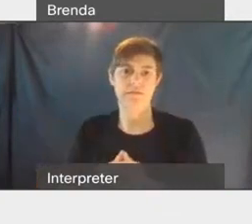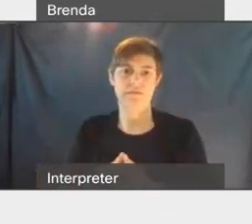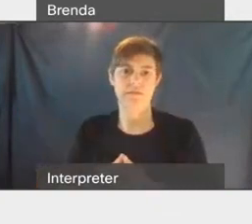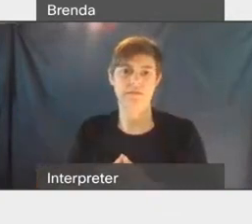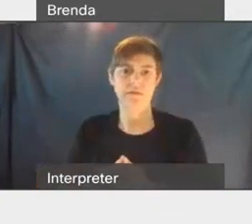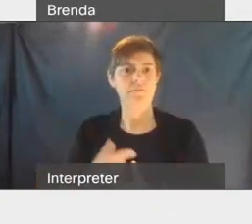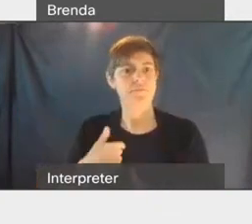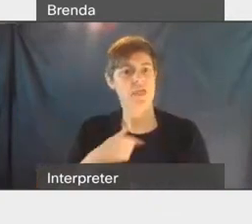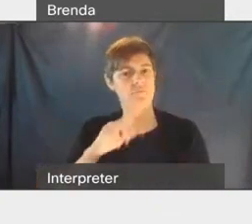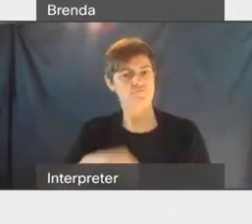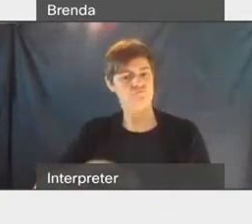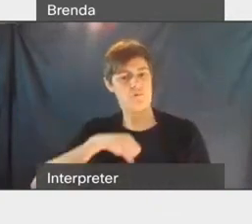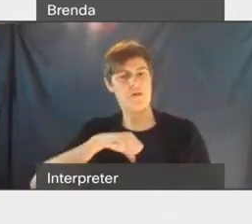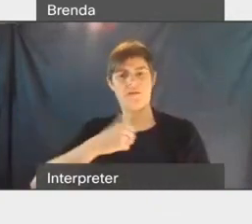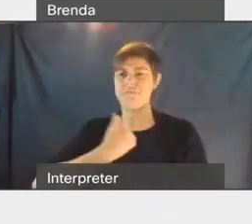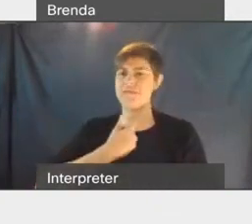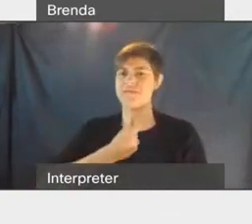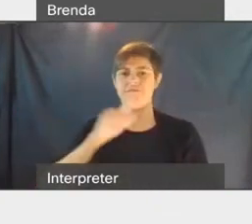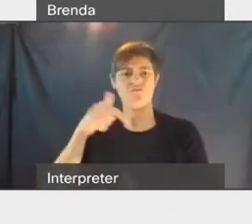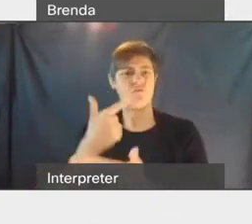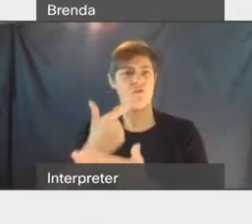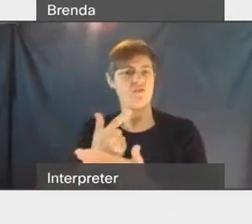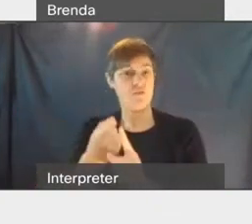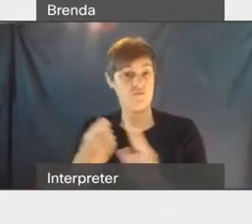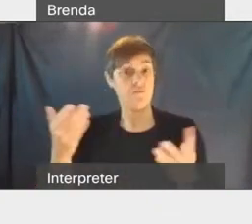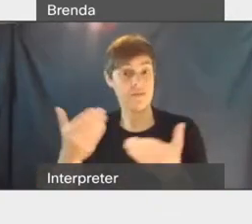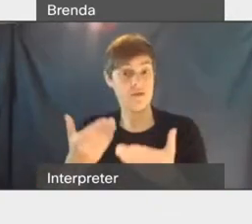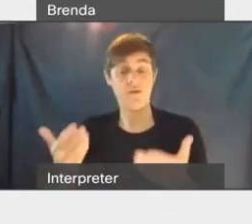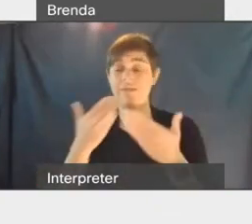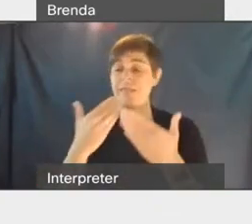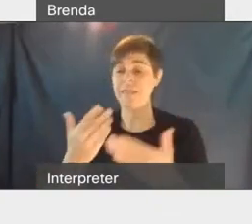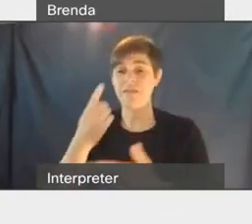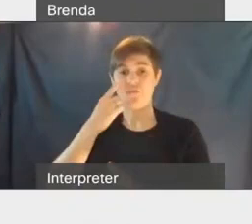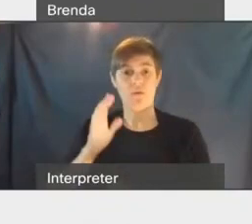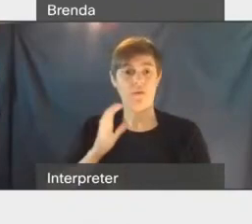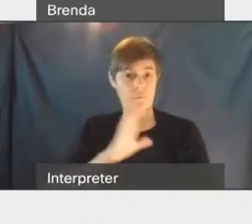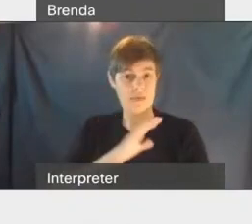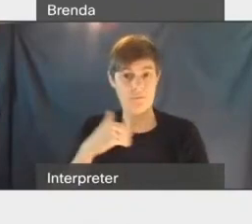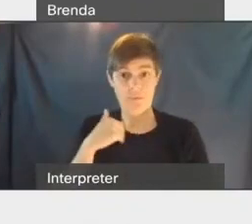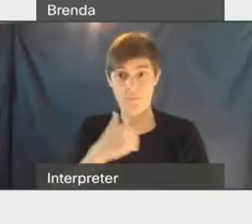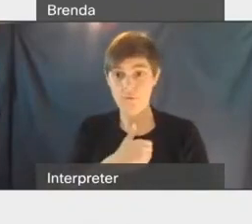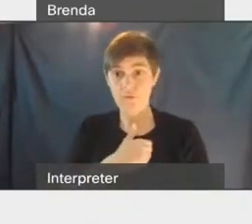alum. Thank you again for the committee members. Thank you for